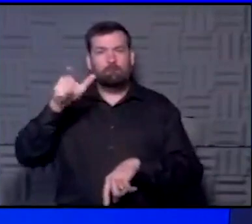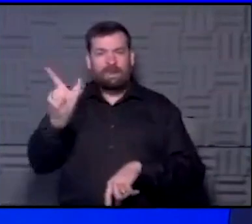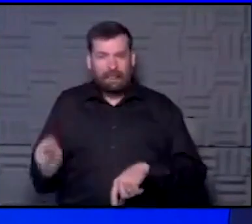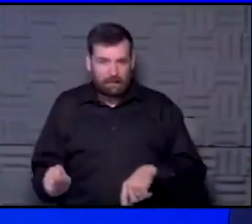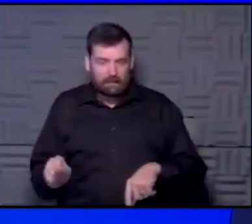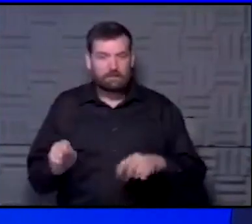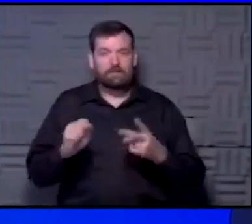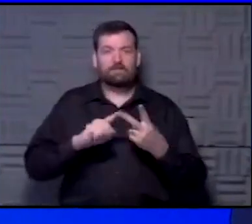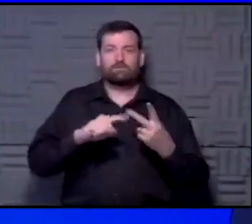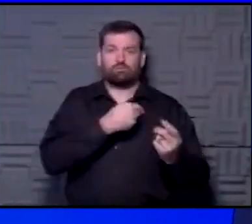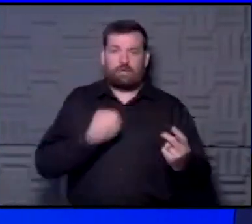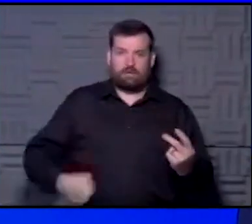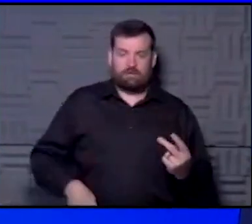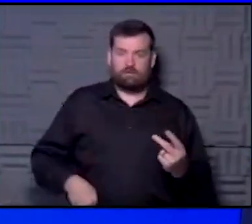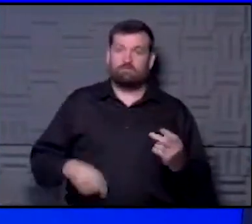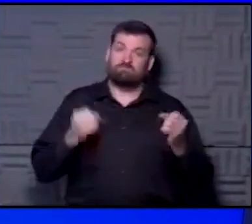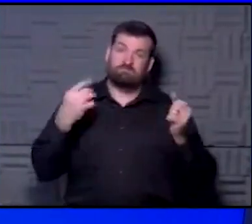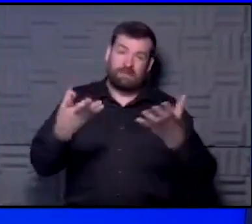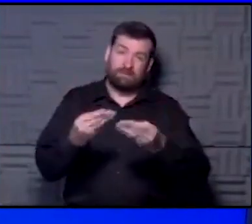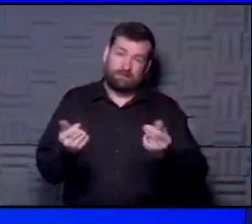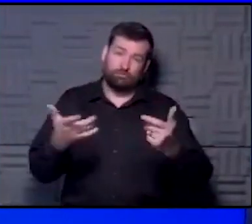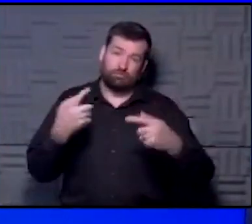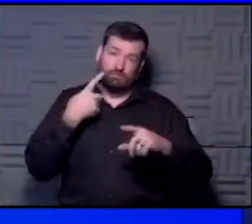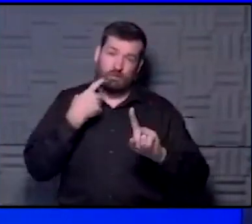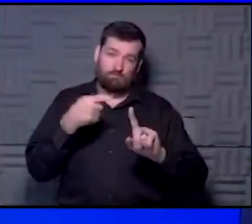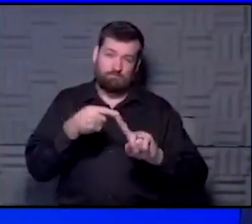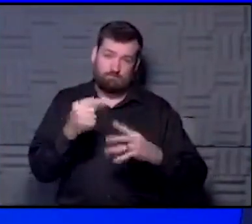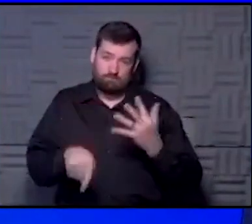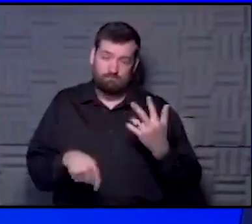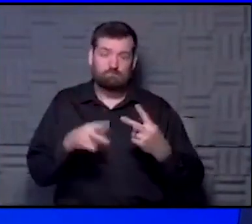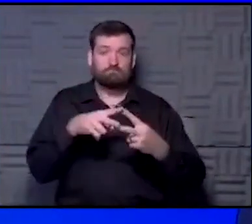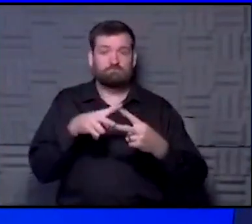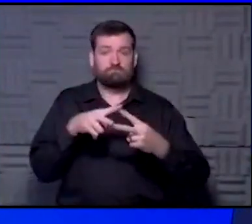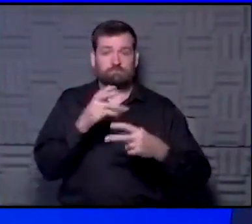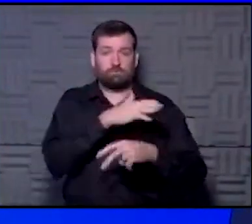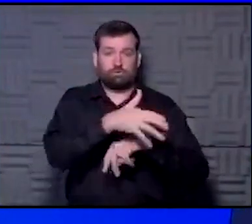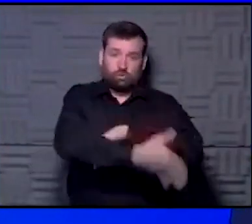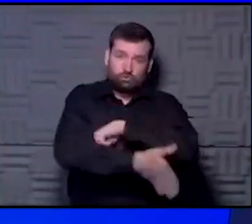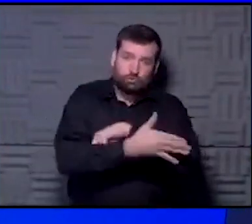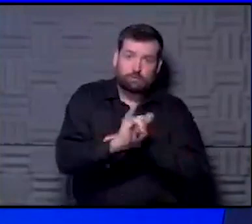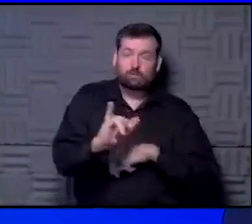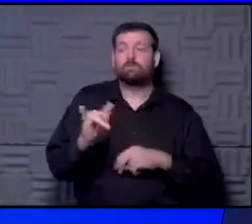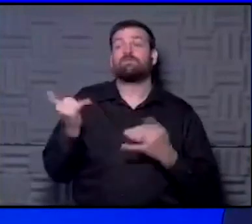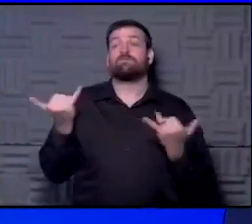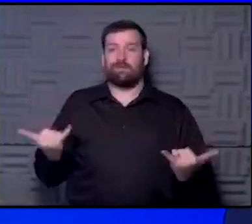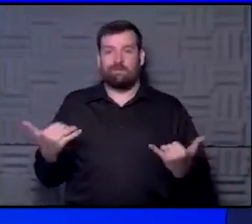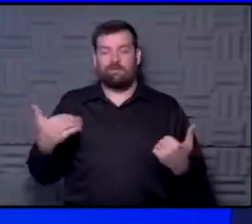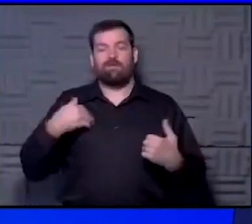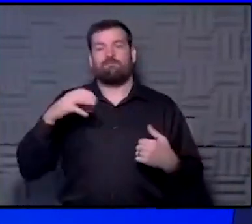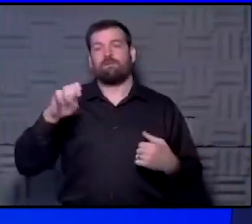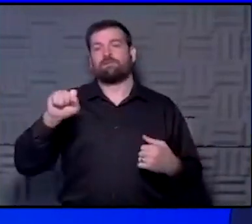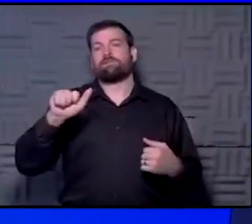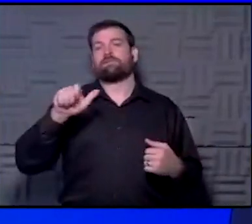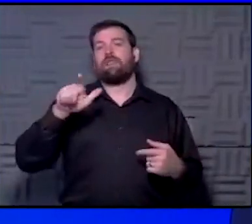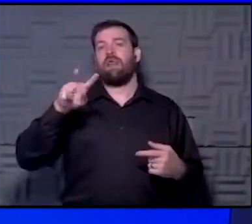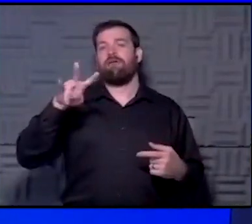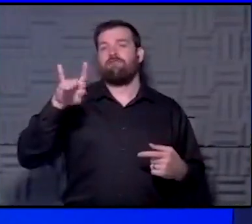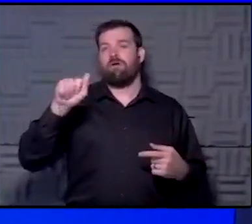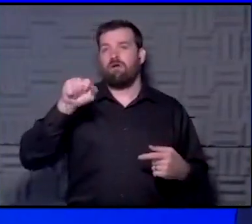the other materials were from one of those 2 countries as well, so there was a backlog in swabs. Now we have saliva, so that helps. We have some saliva